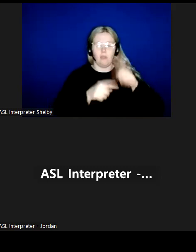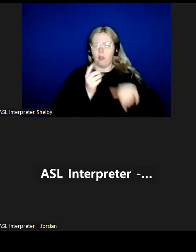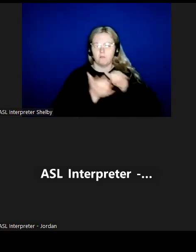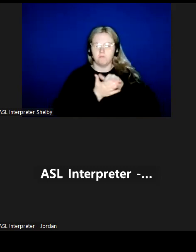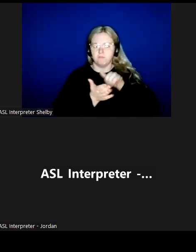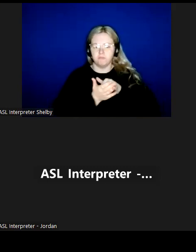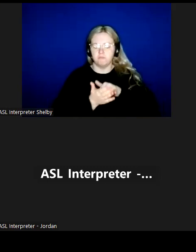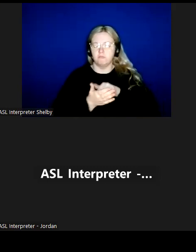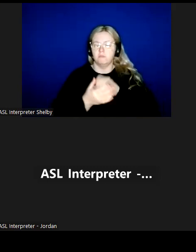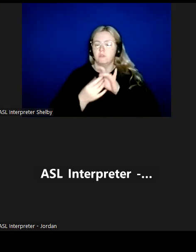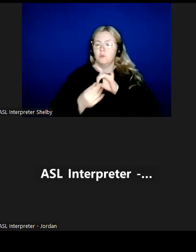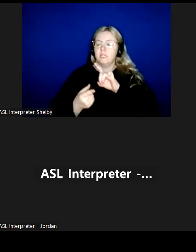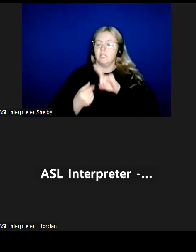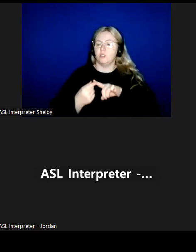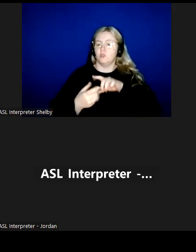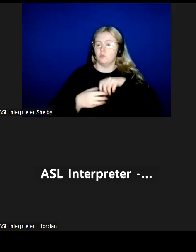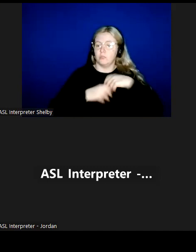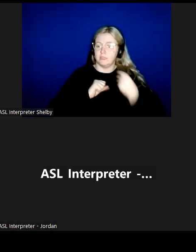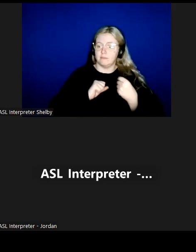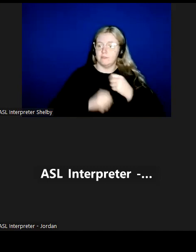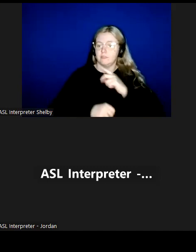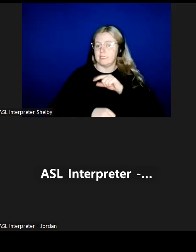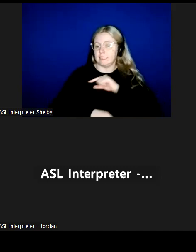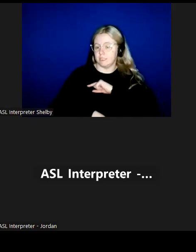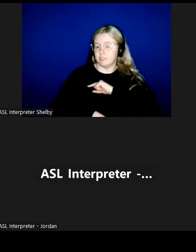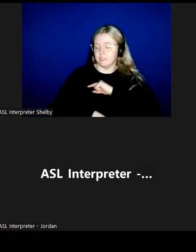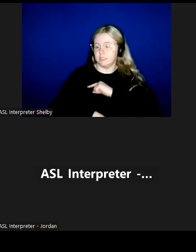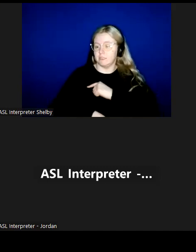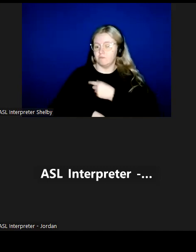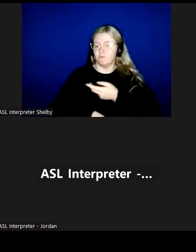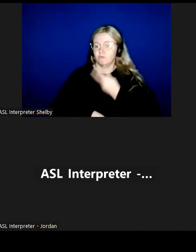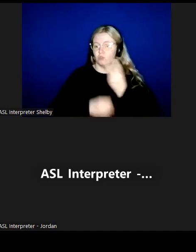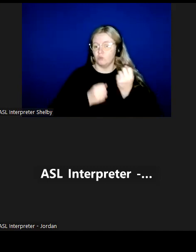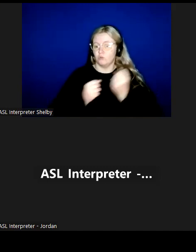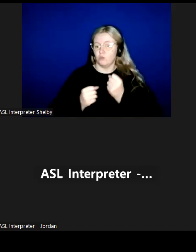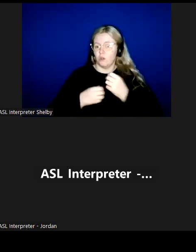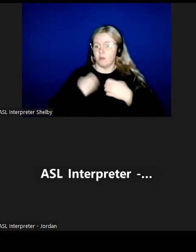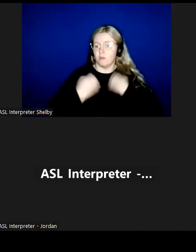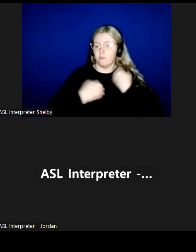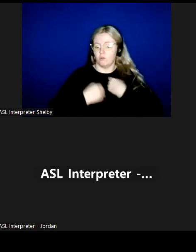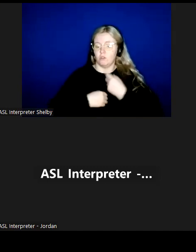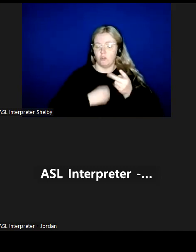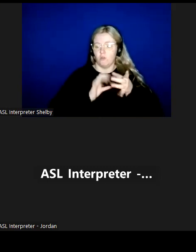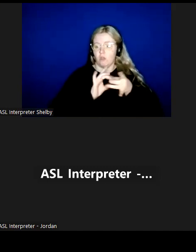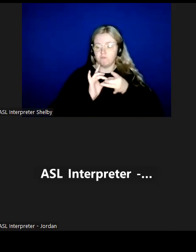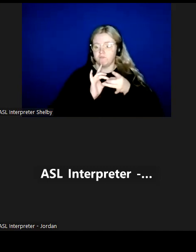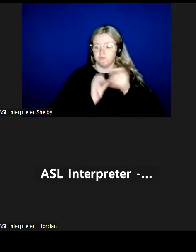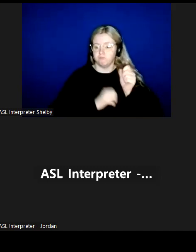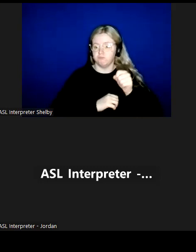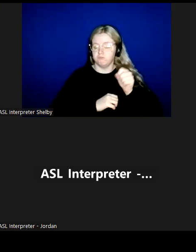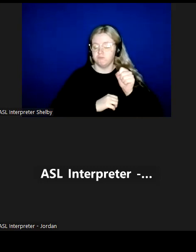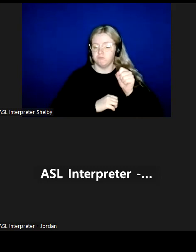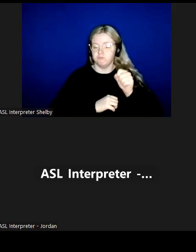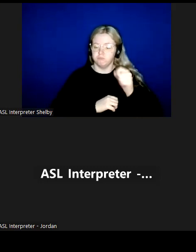guilt are emotions that are strongly tied together, it would be helpful for you to